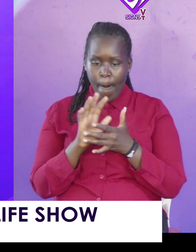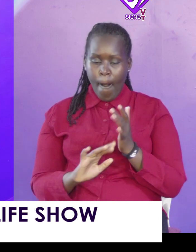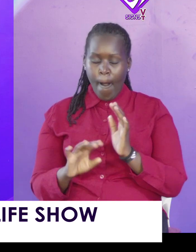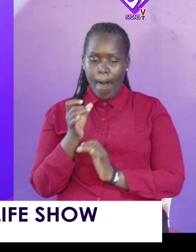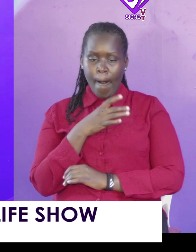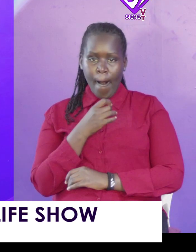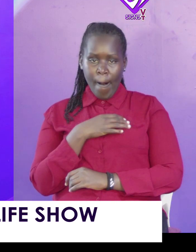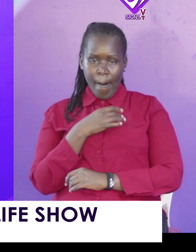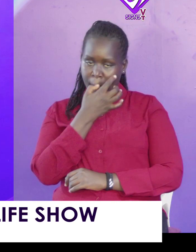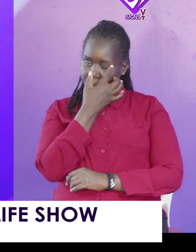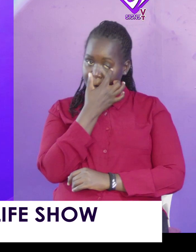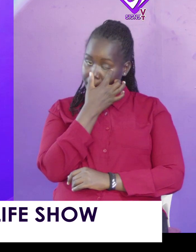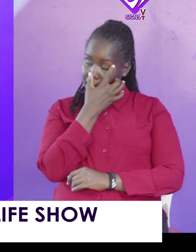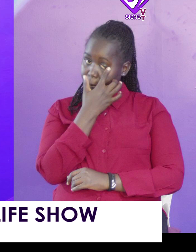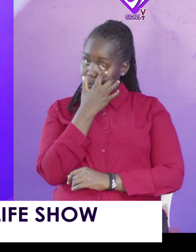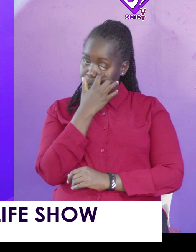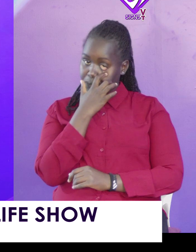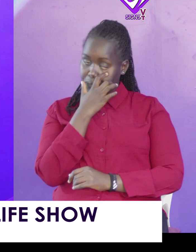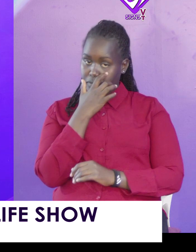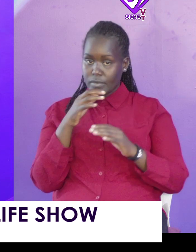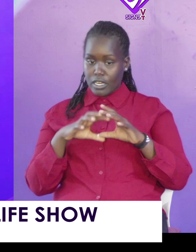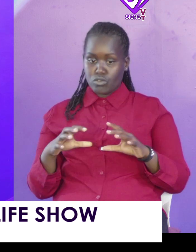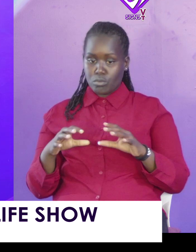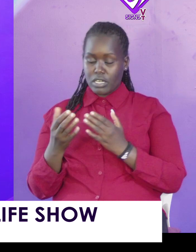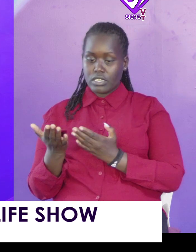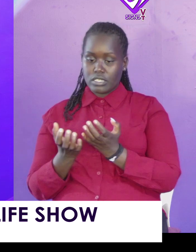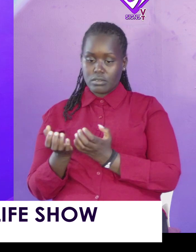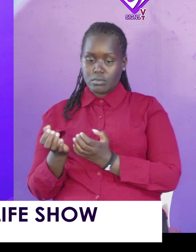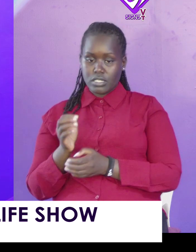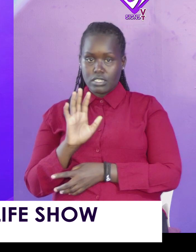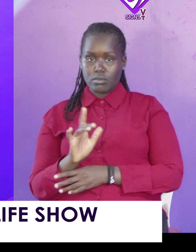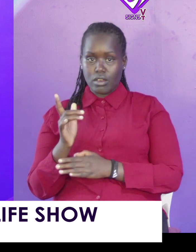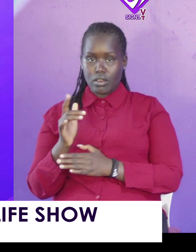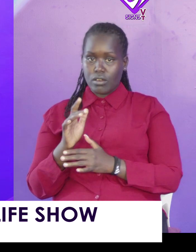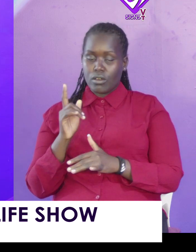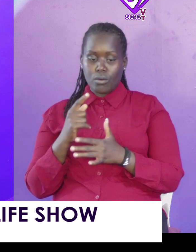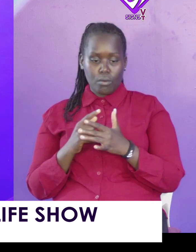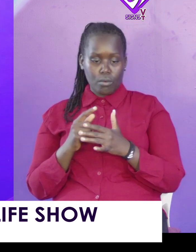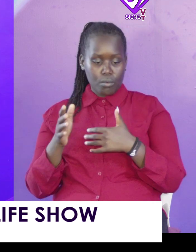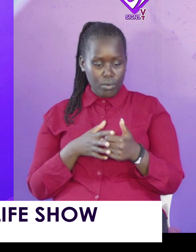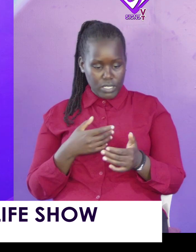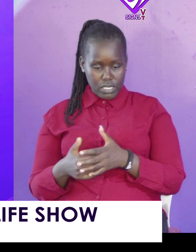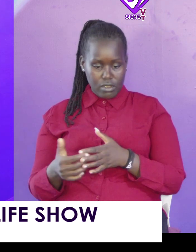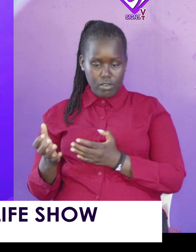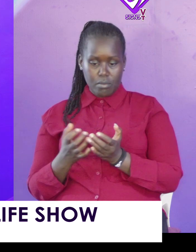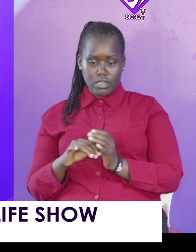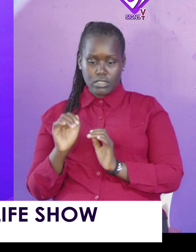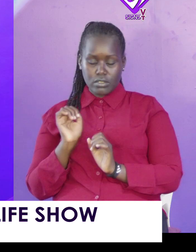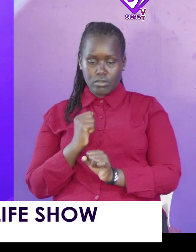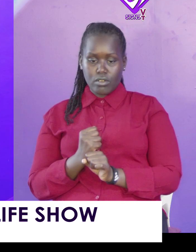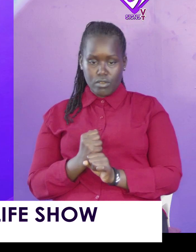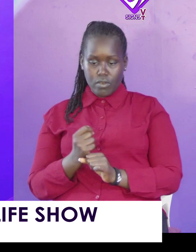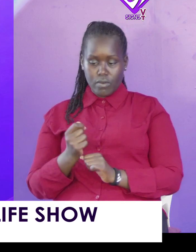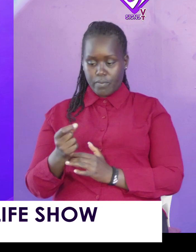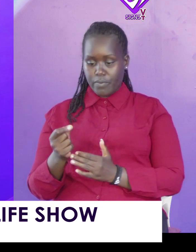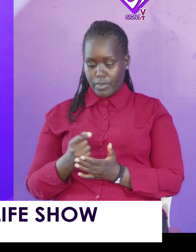to sell your business, whatever you are, whatever business you're doing? Just write